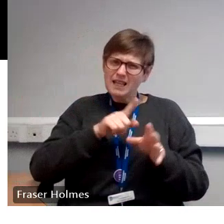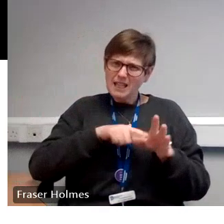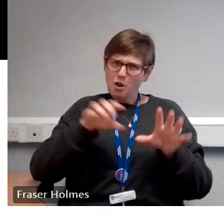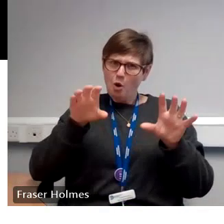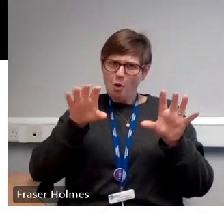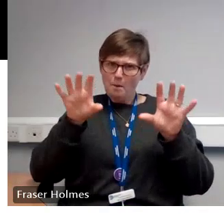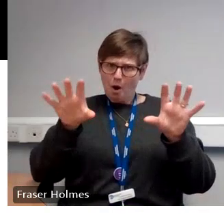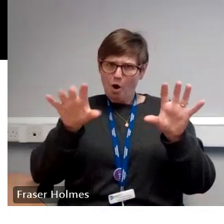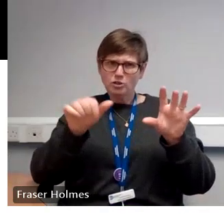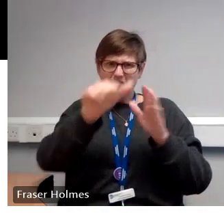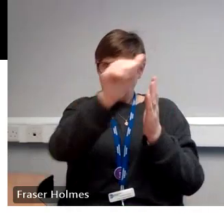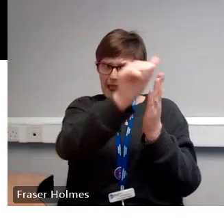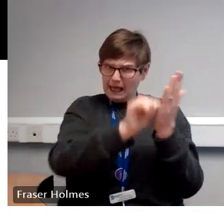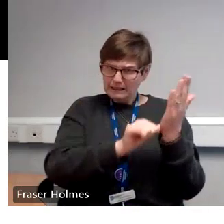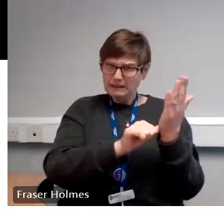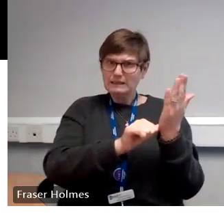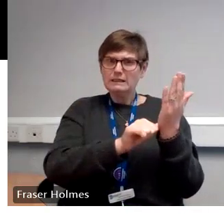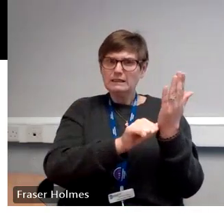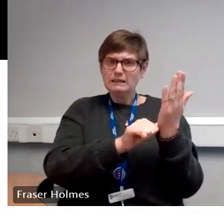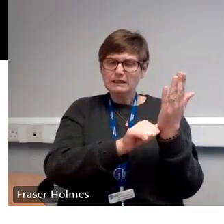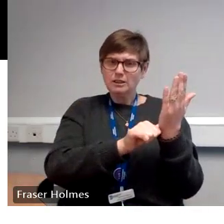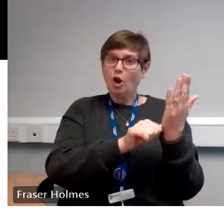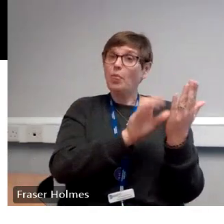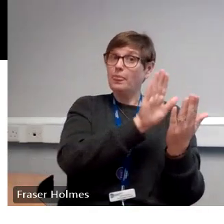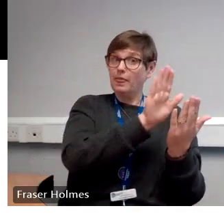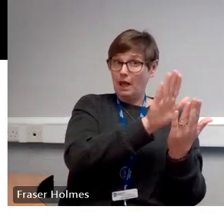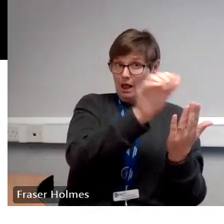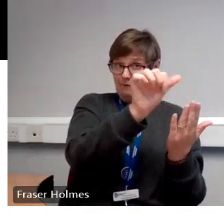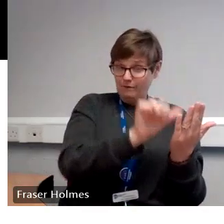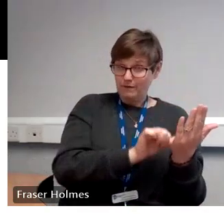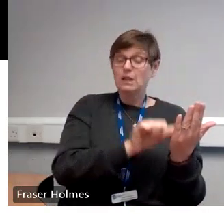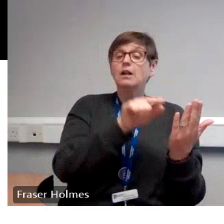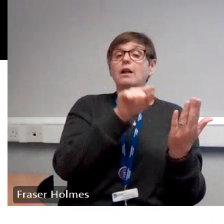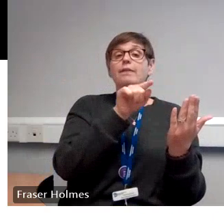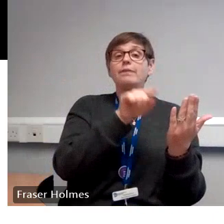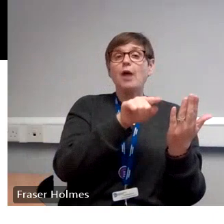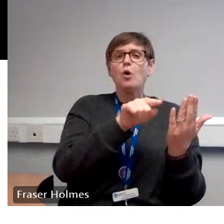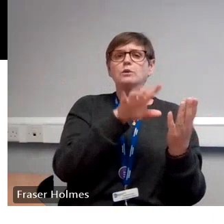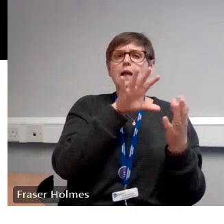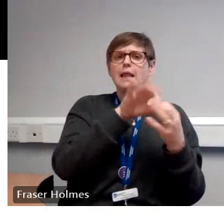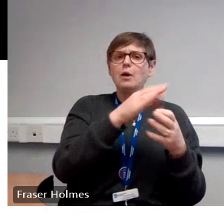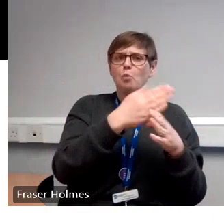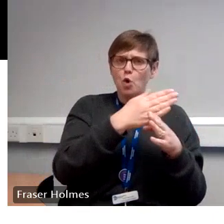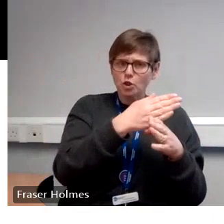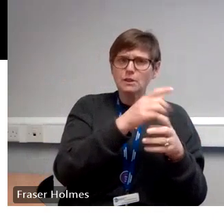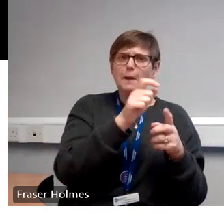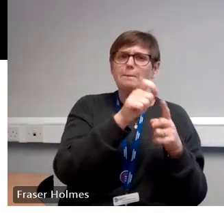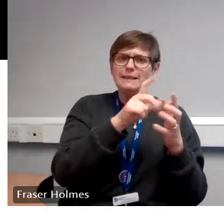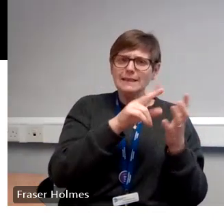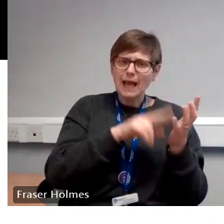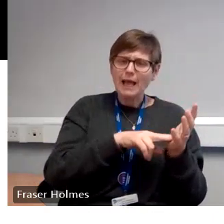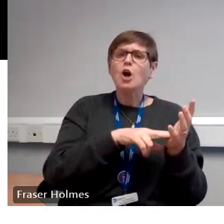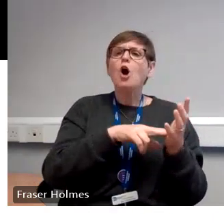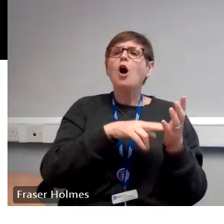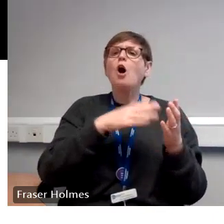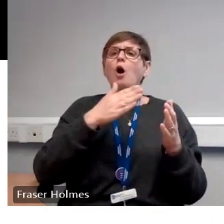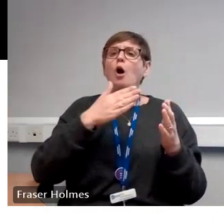of those listed in the yellow box on the left-hand side. Those link workers and those PCNs are employed directly by